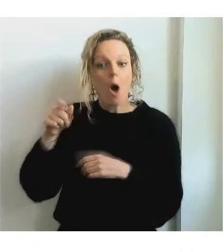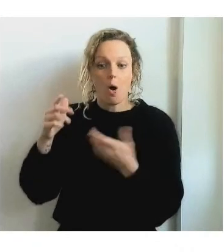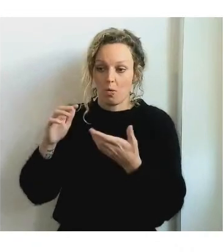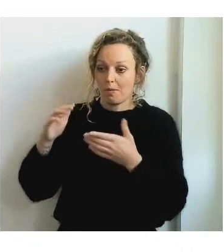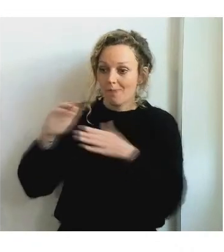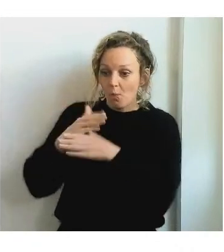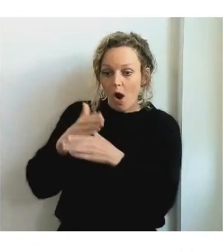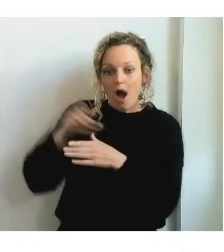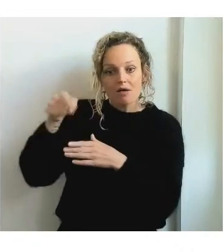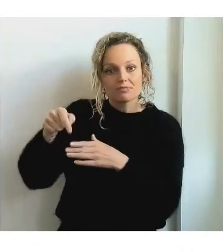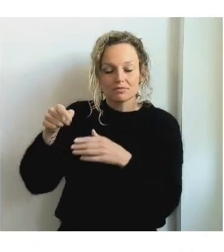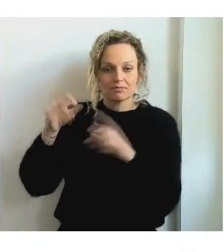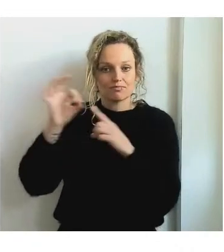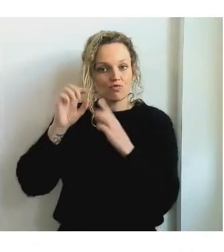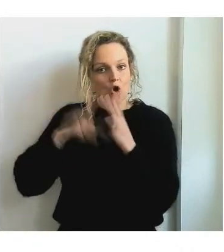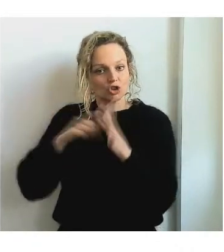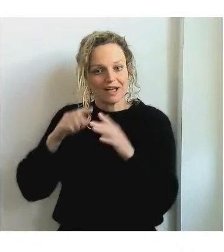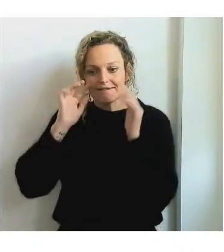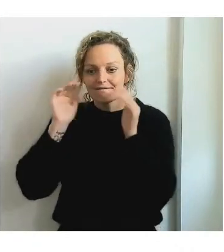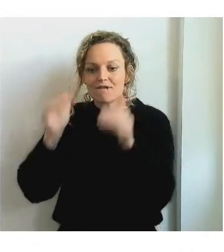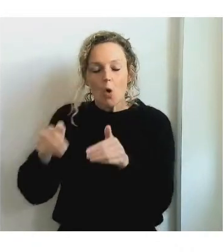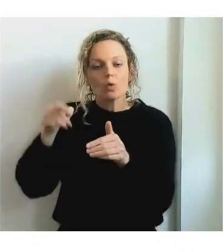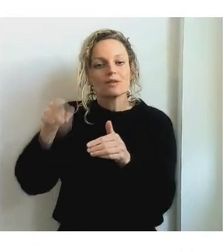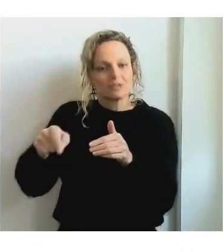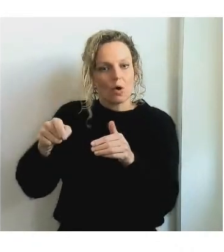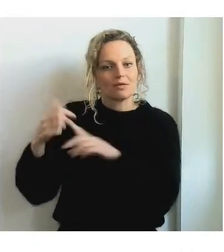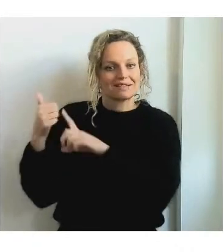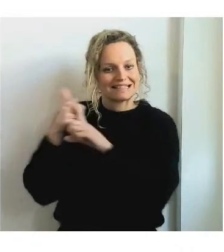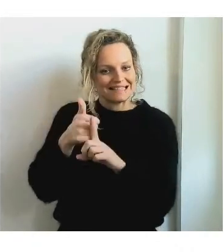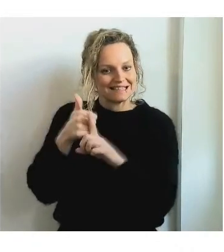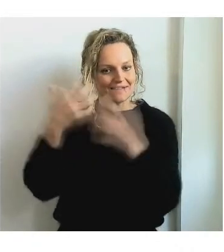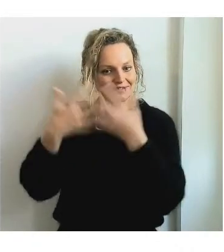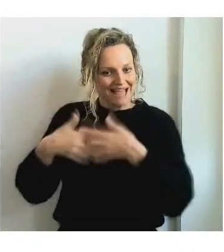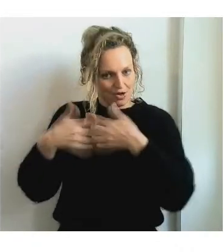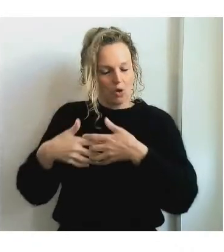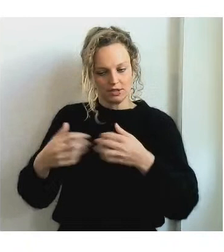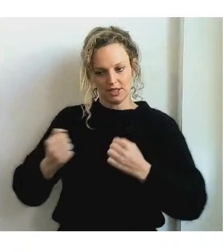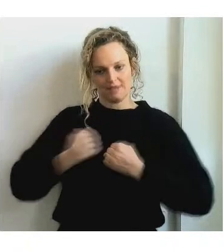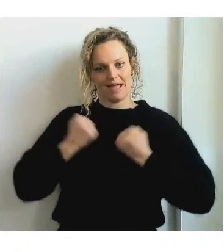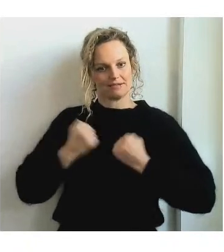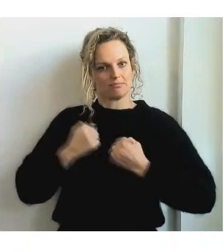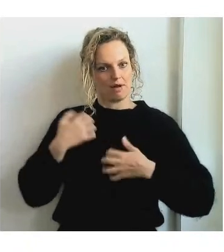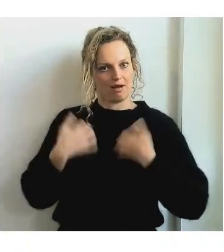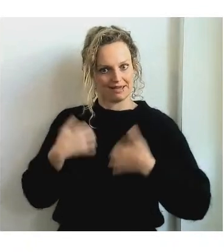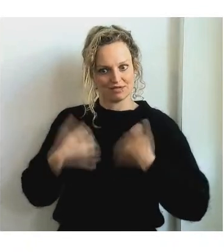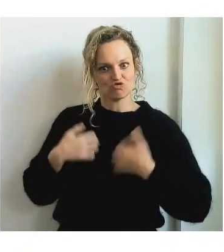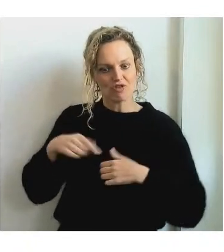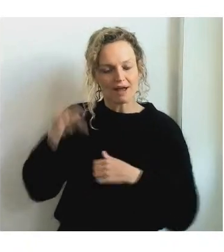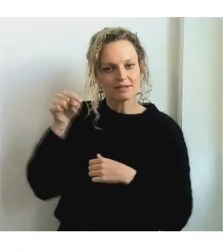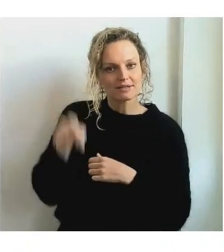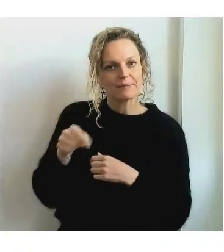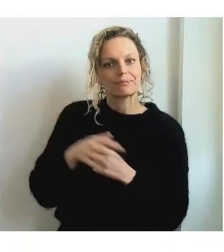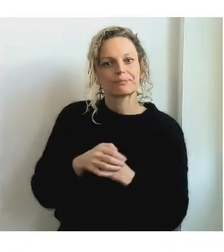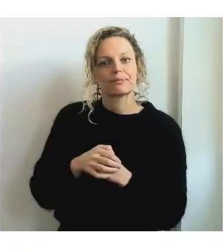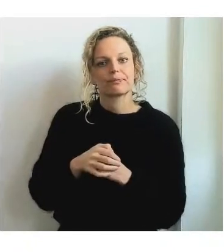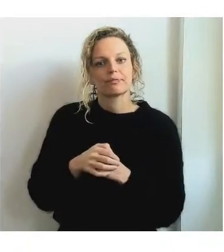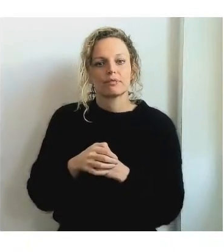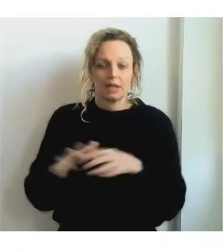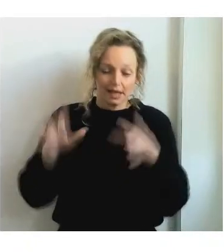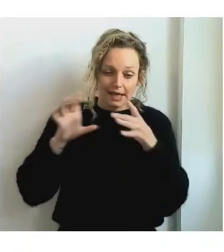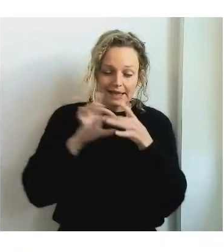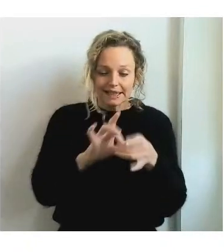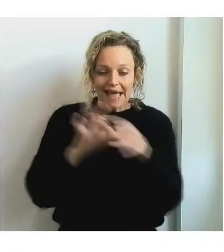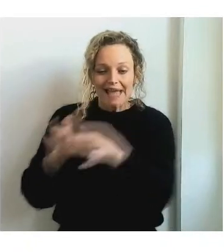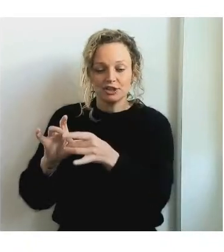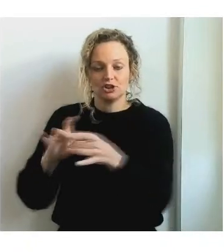main policy areas, and that's my interest. Priya talked about engaging with the Disability Unit at the